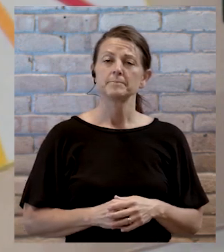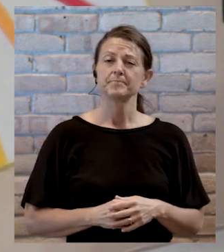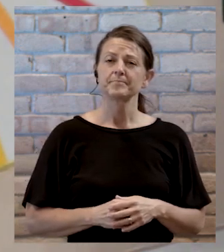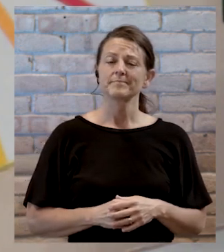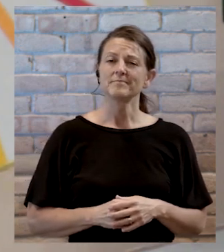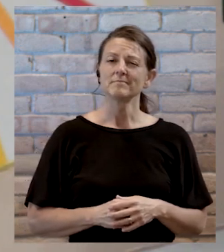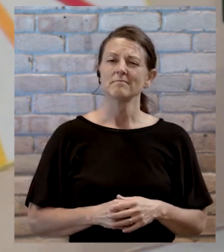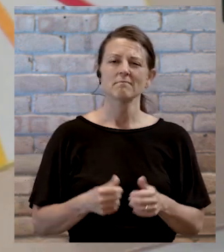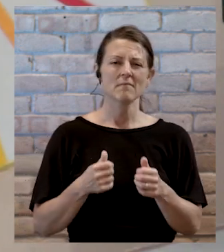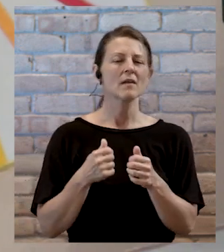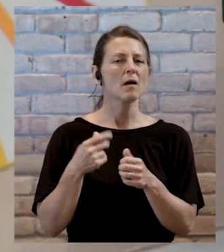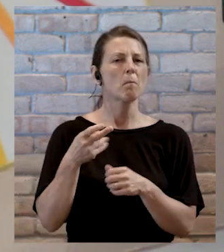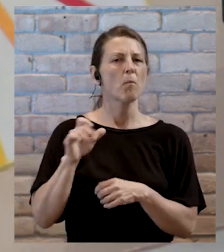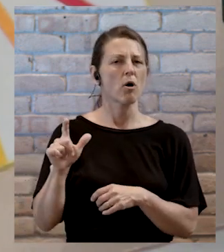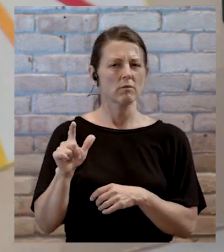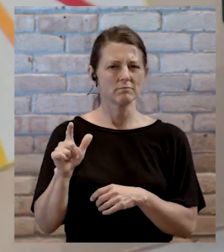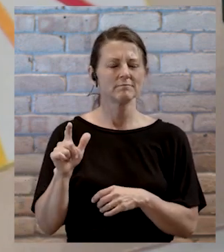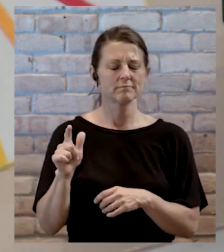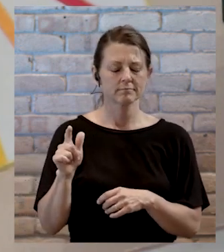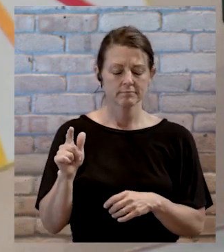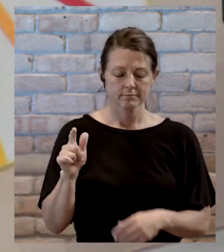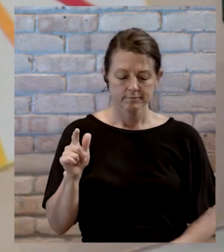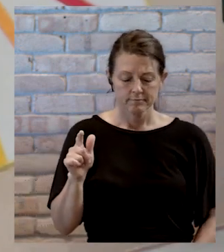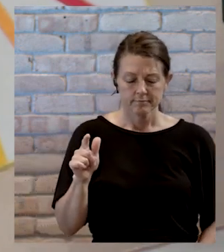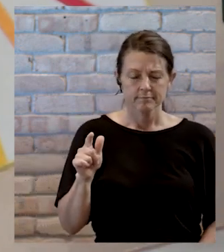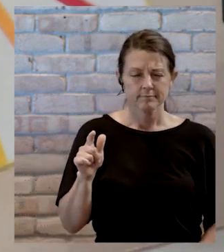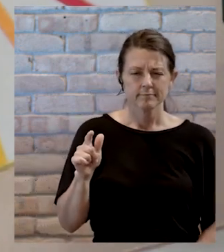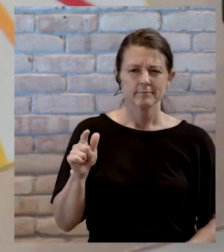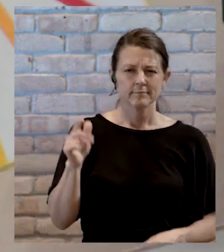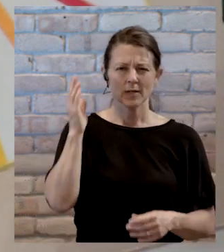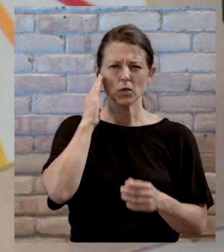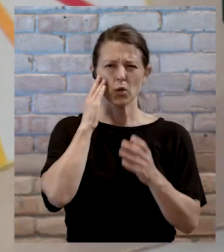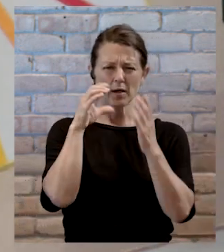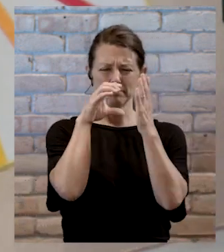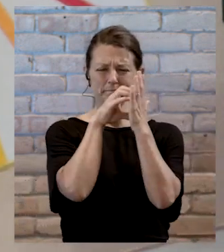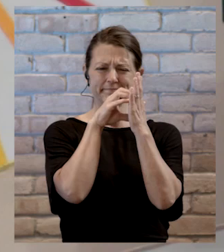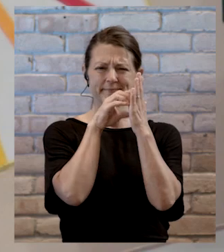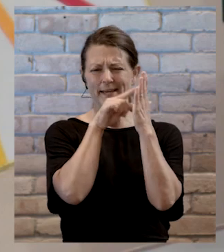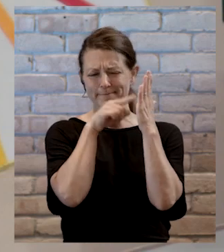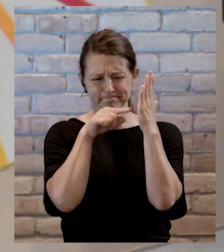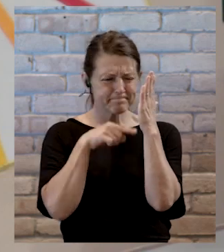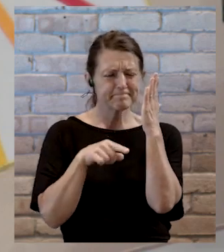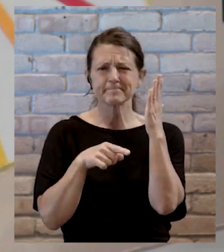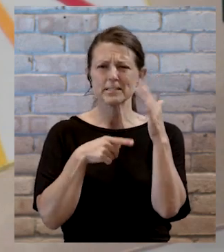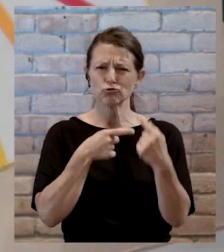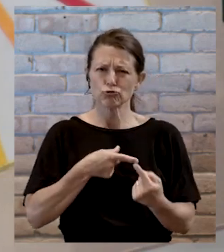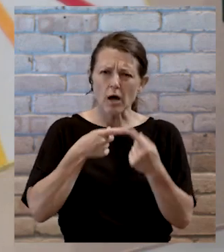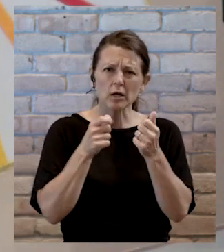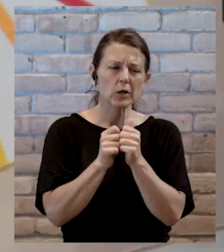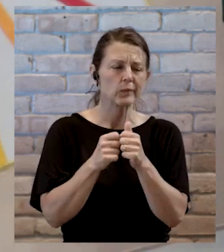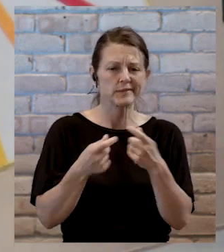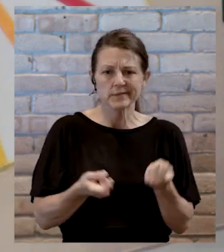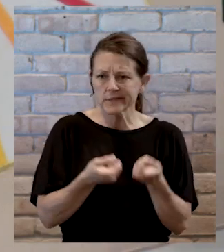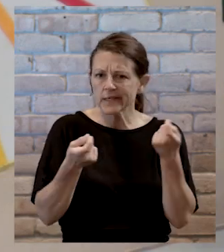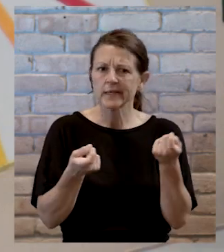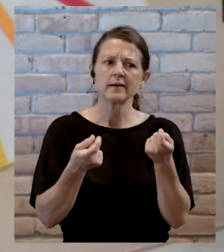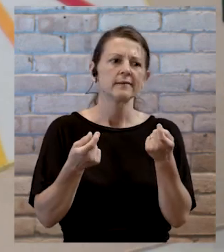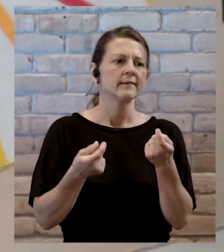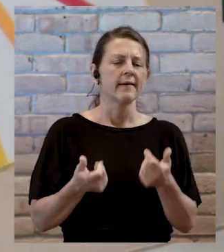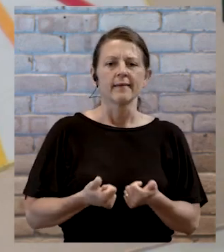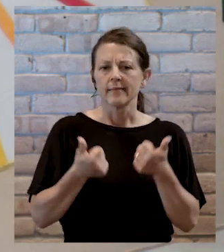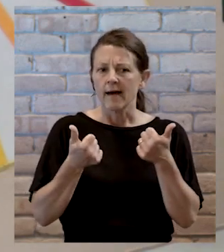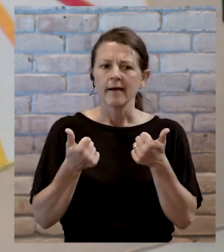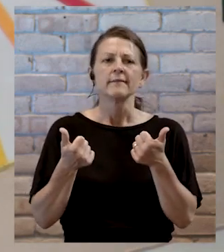The Apostle Paul, at the end of that section where he's struggling with sin and the life